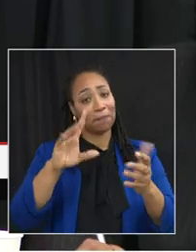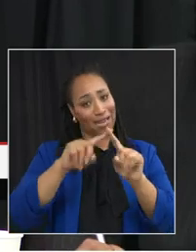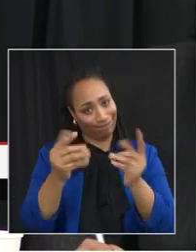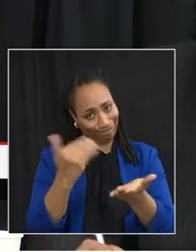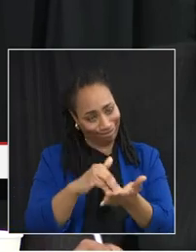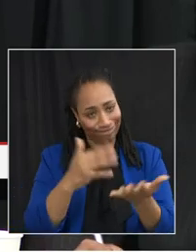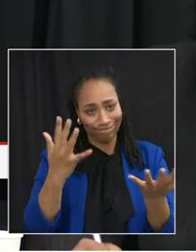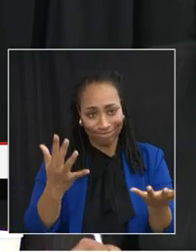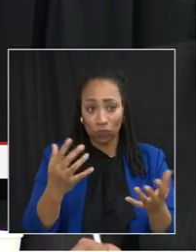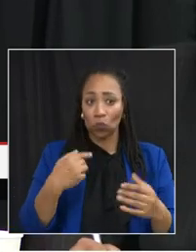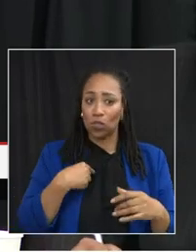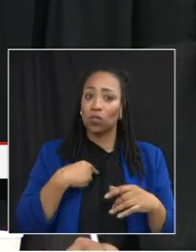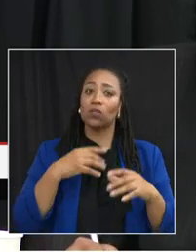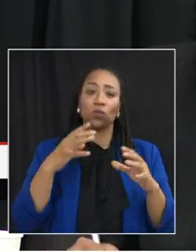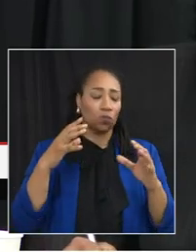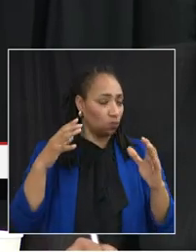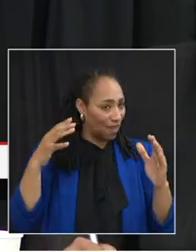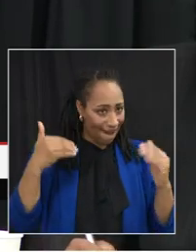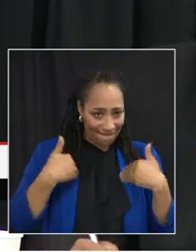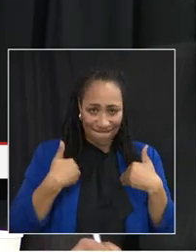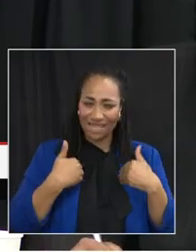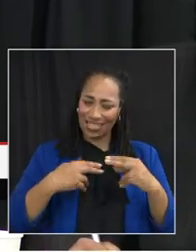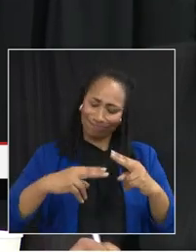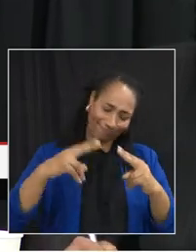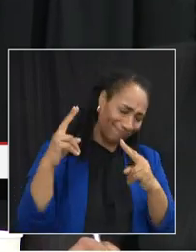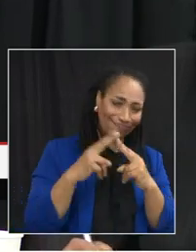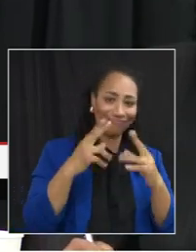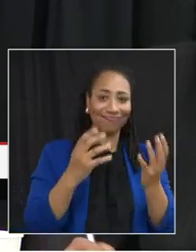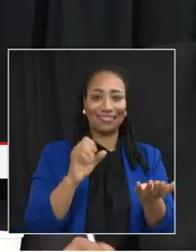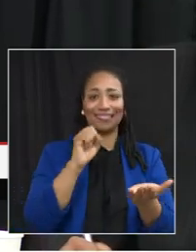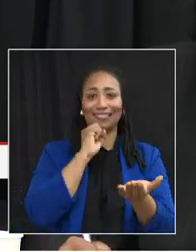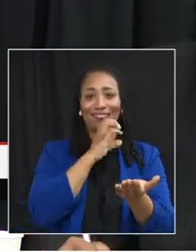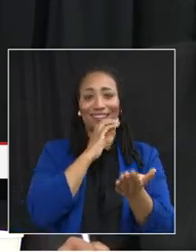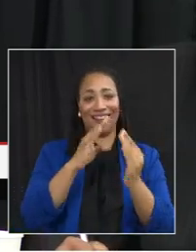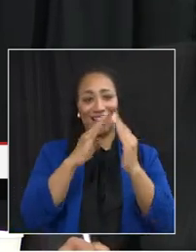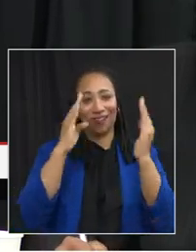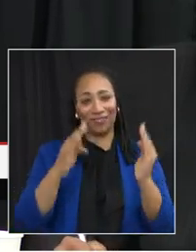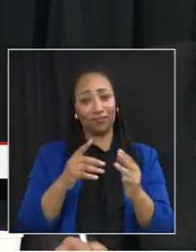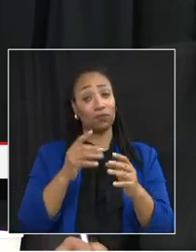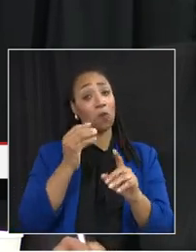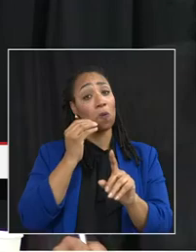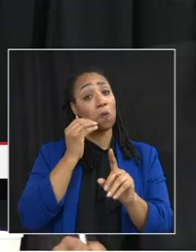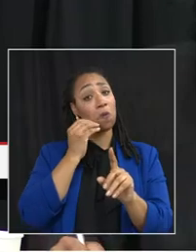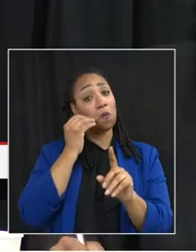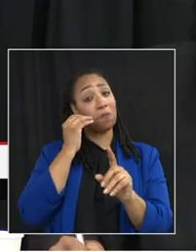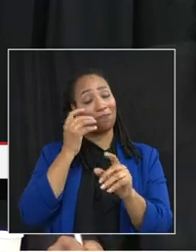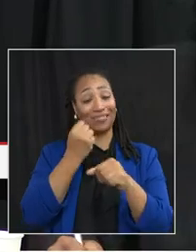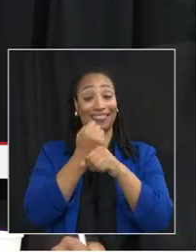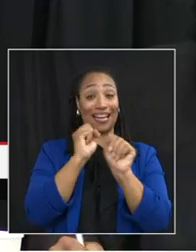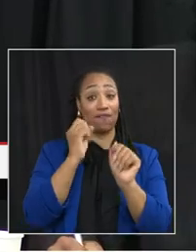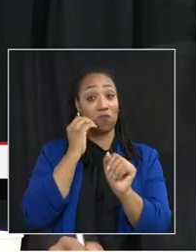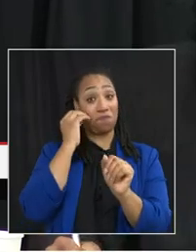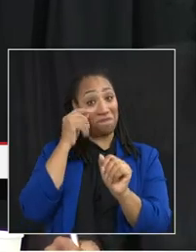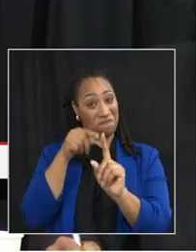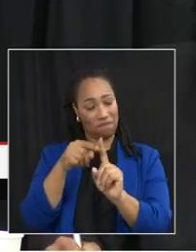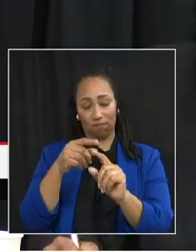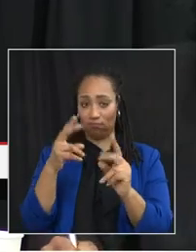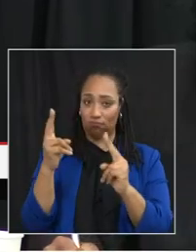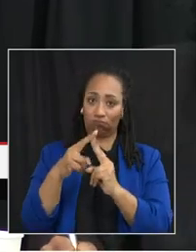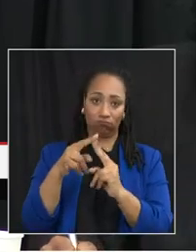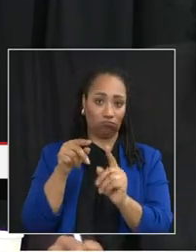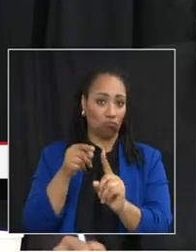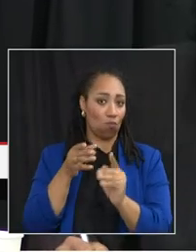senior housing, is the housing you have, if it's safe. And so part of how we keep people connected to their